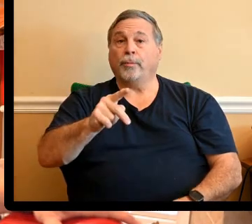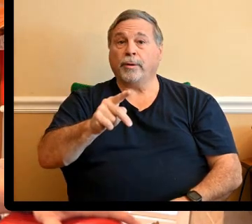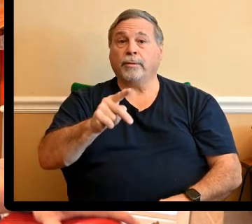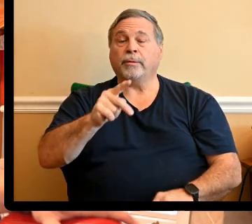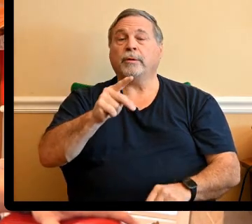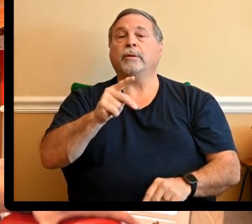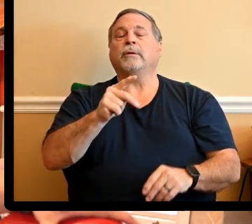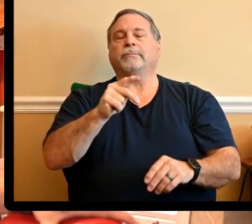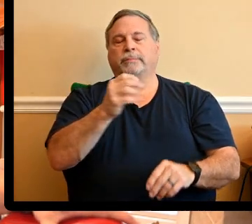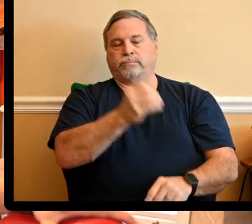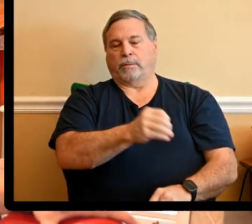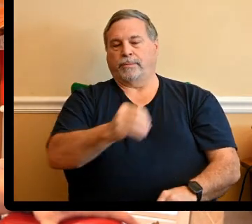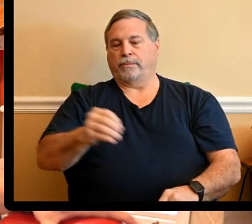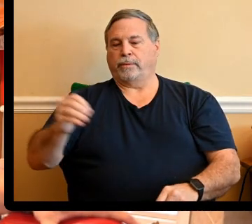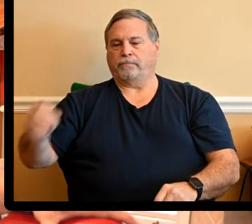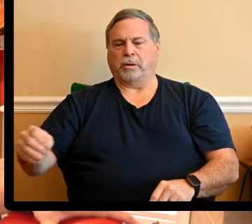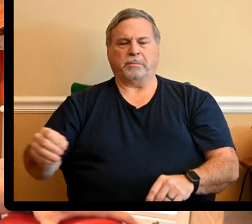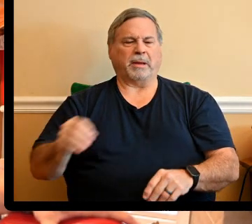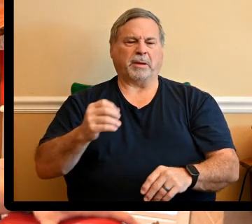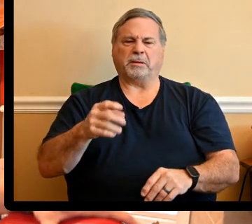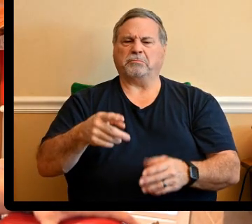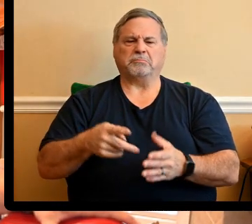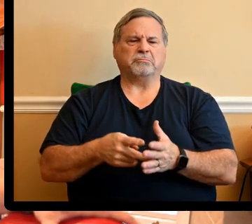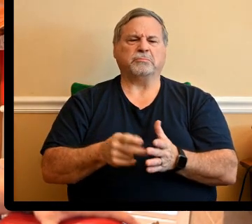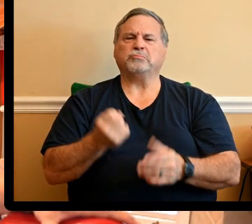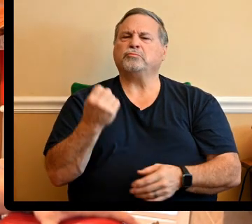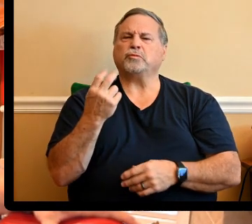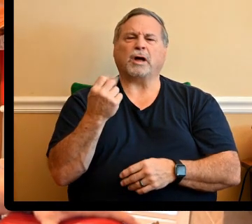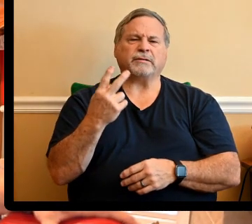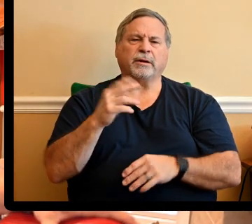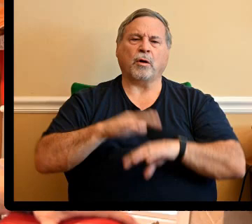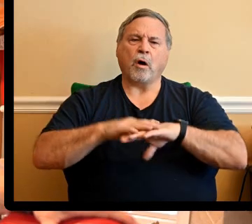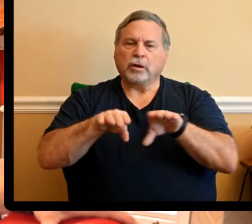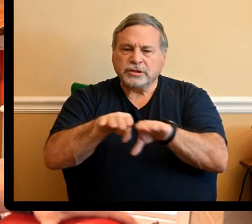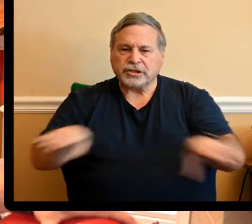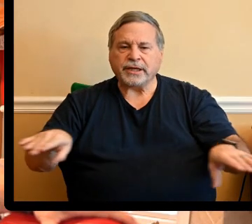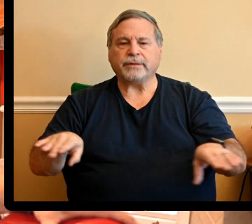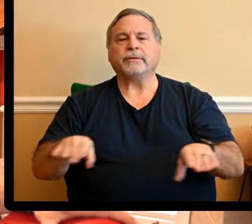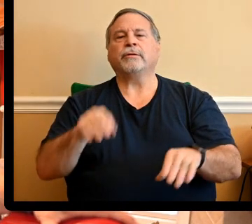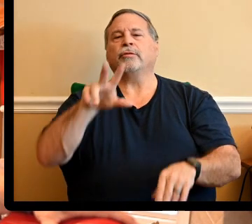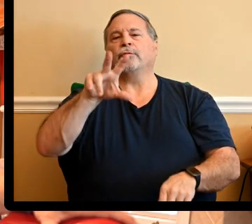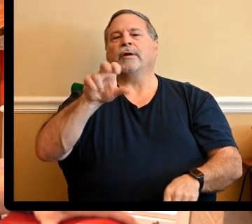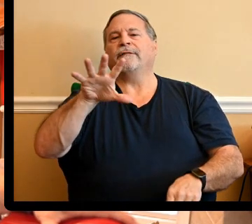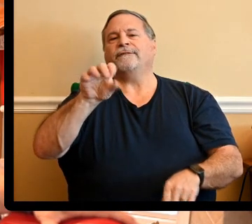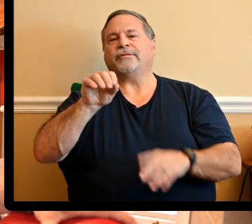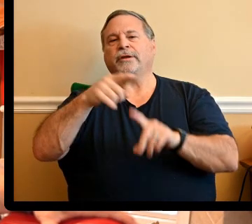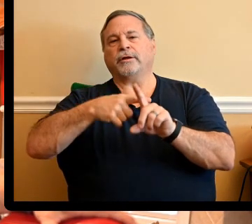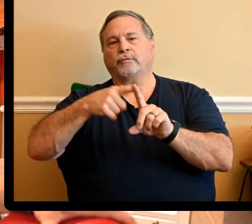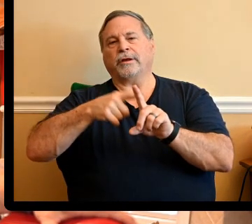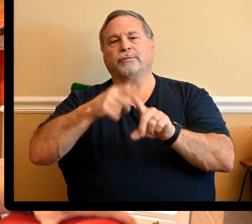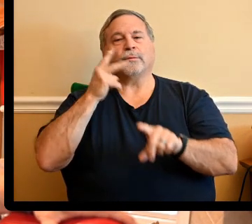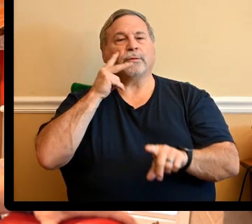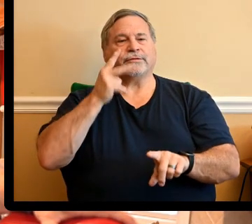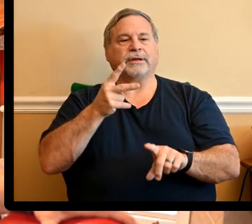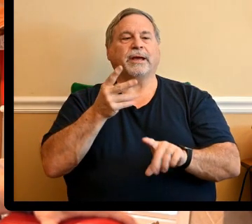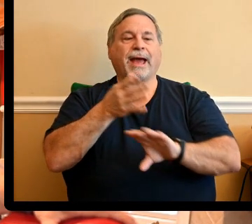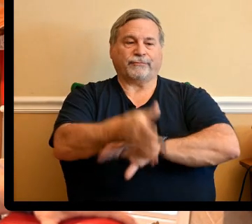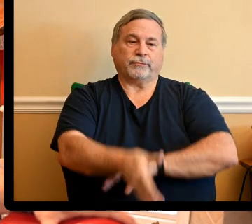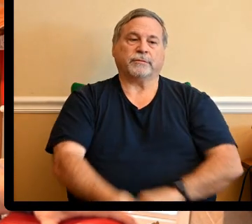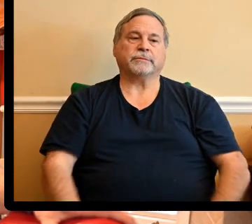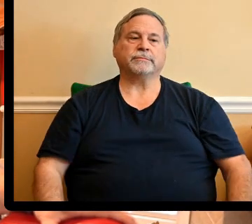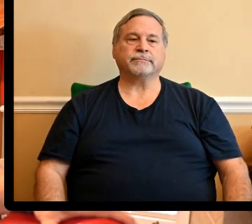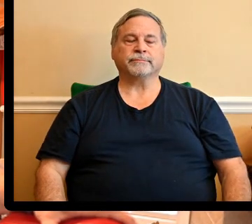out and lay them out in probably about a dozen on a sheet. Cook them at 350 degrees, and we'll see